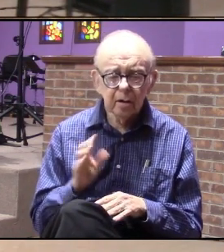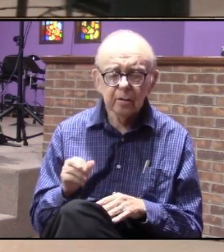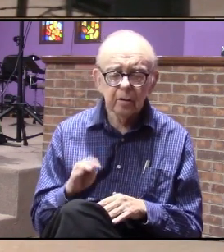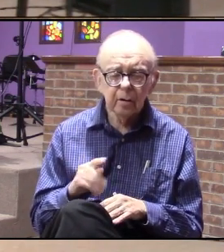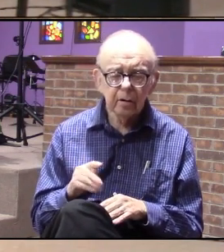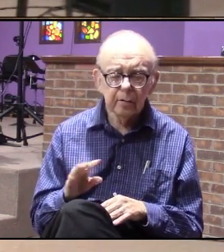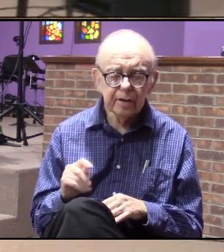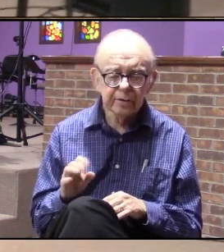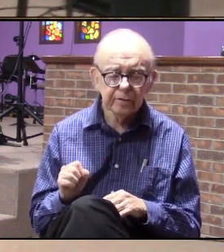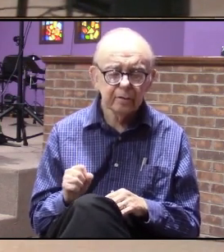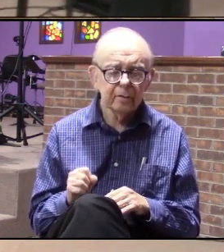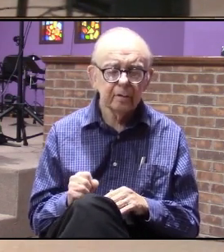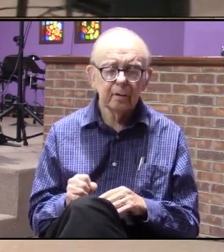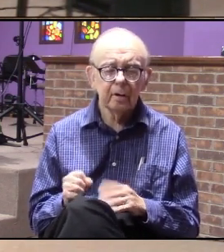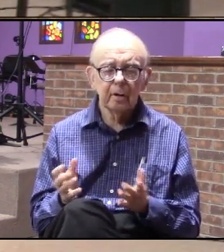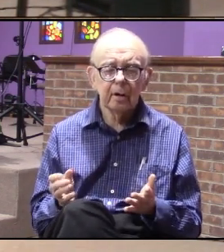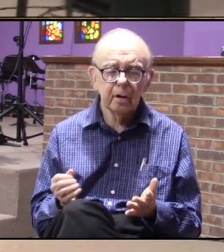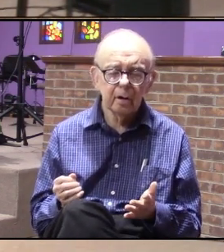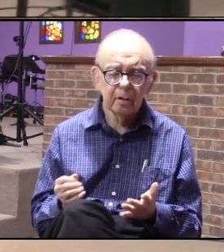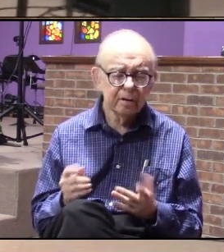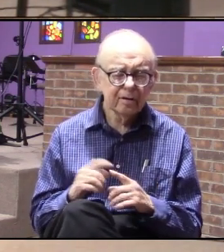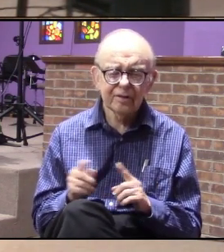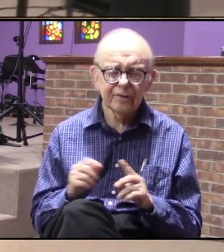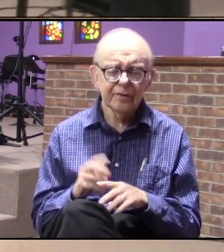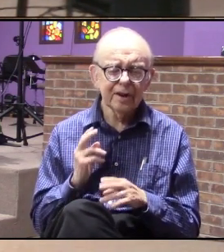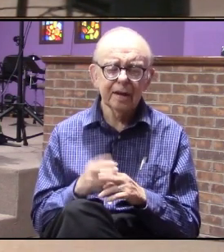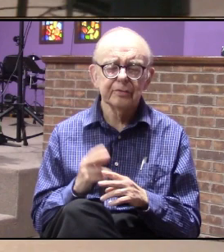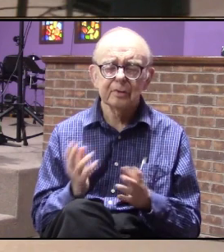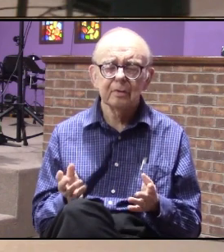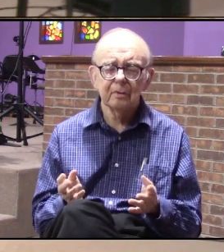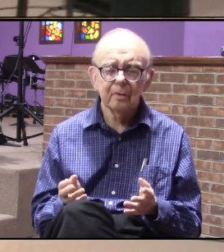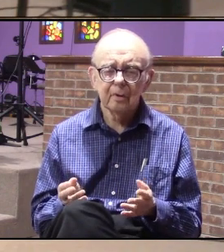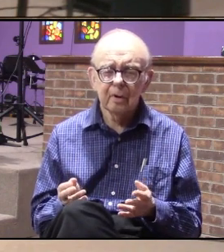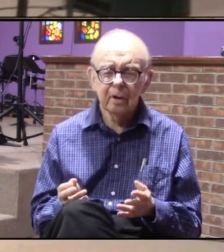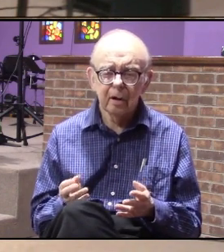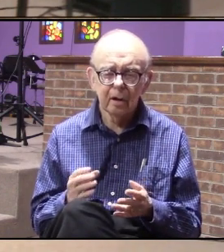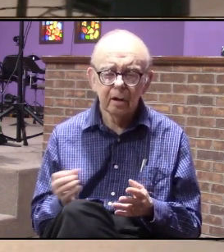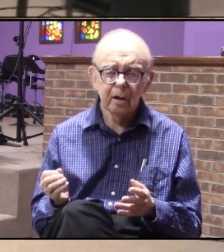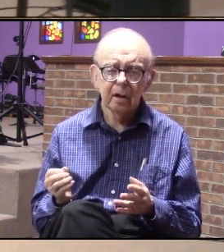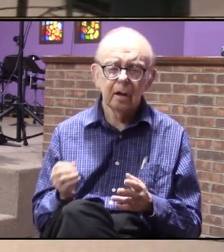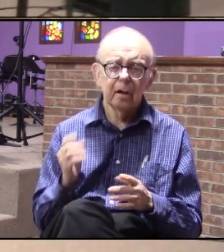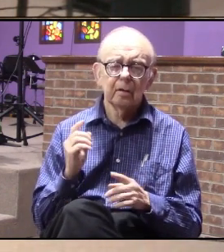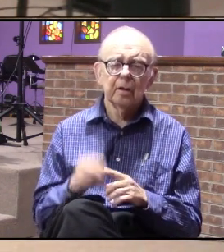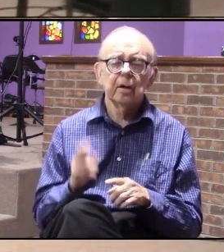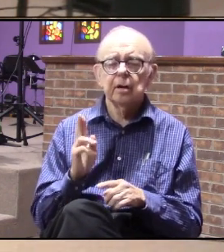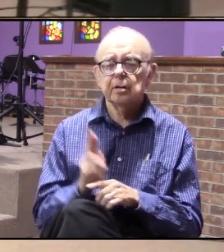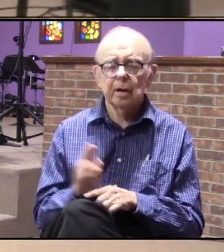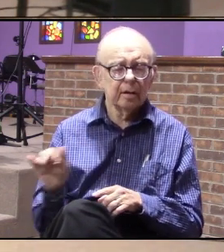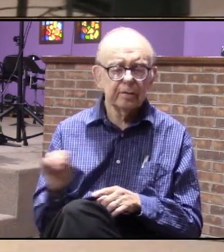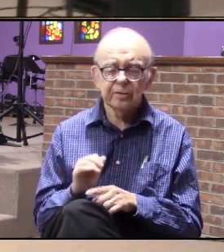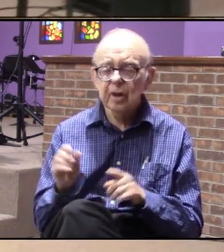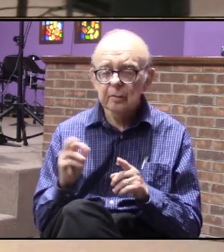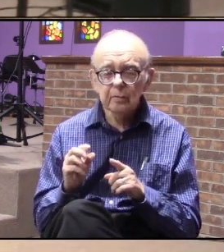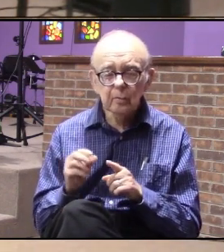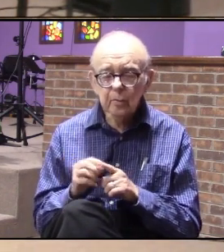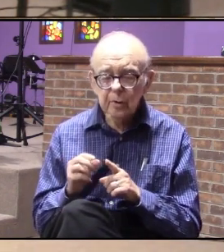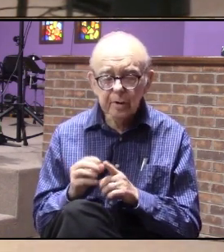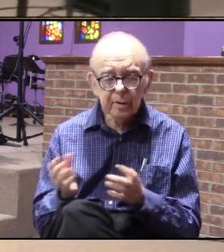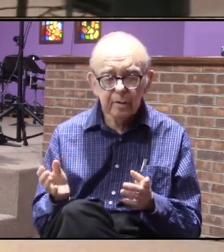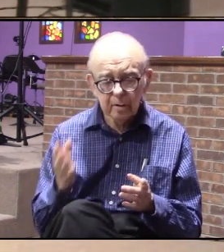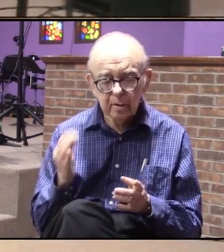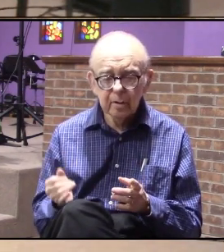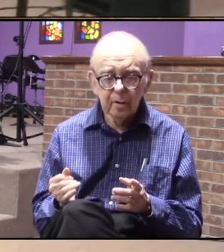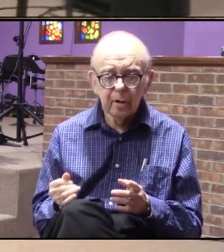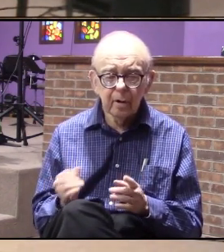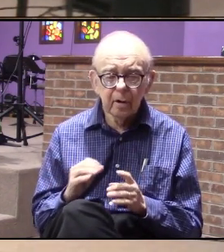racist or a misogynist or this or that, whatever. And you can't use the same terms